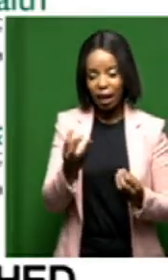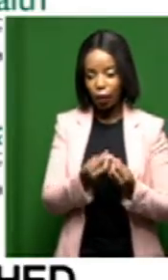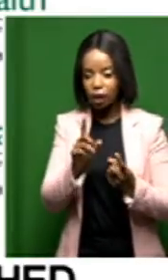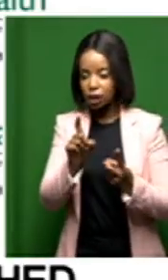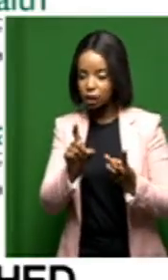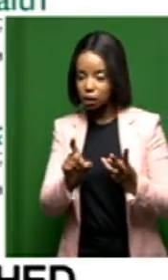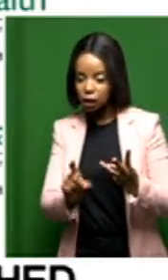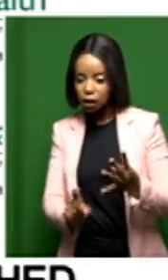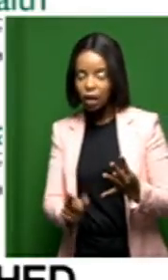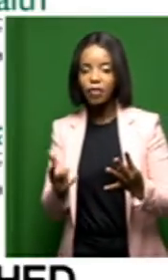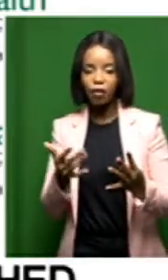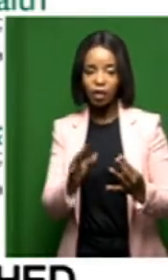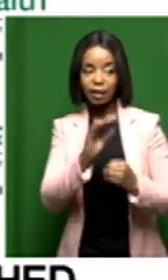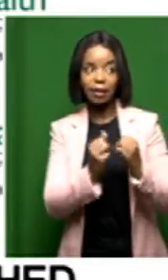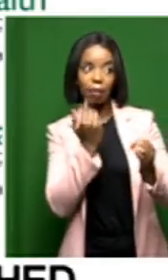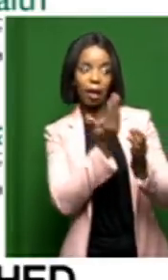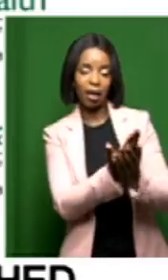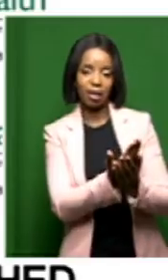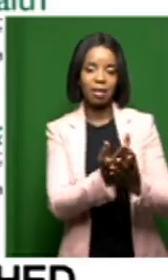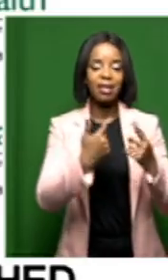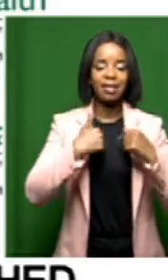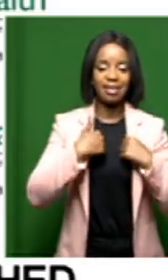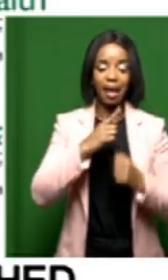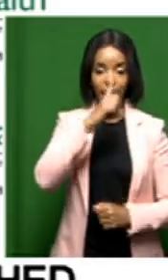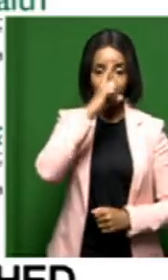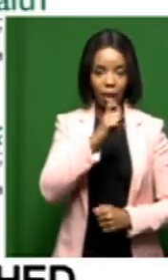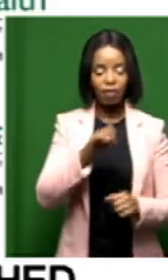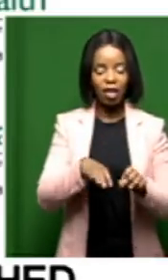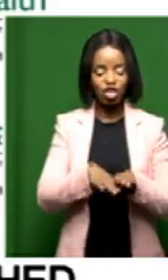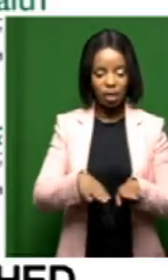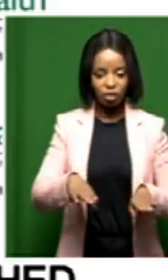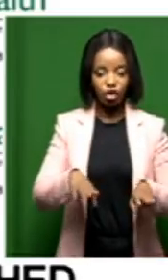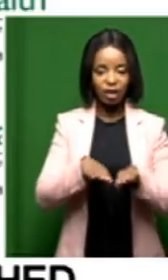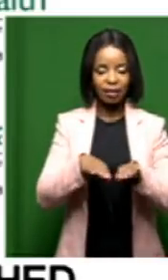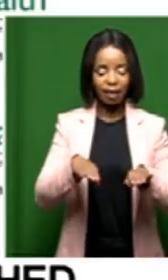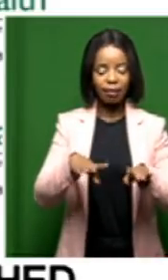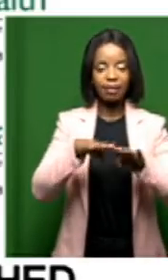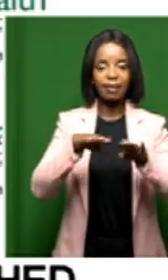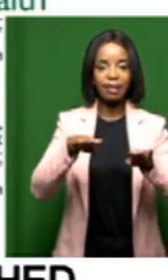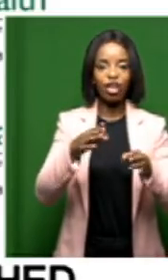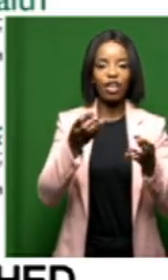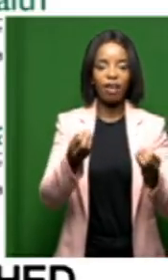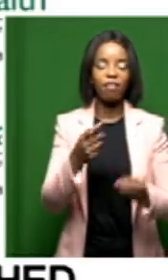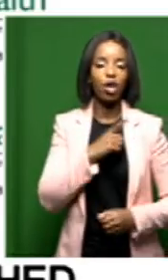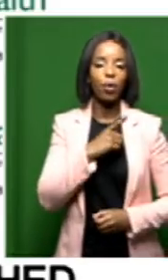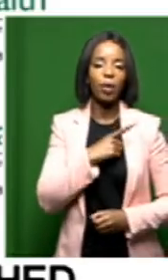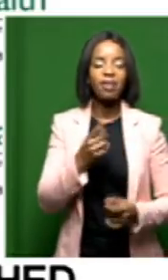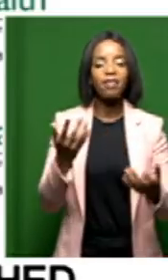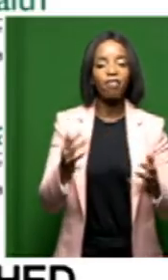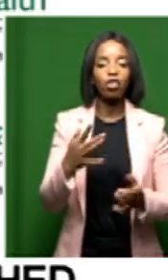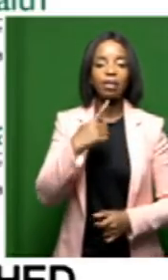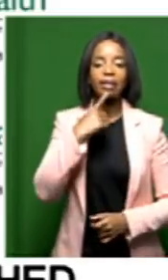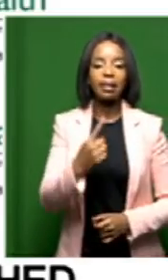So I believe that it will be in stages, because he did say that as early as even the end of this